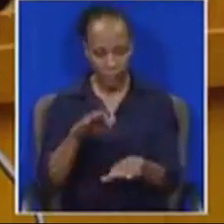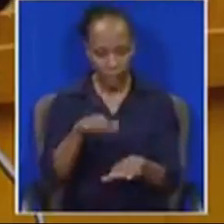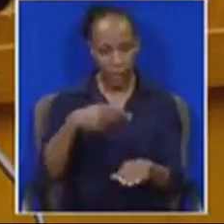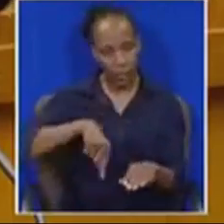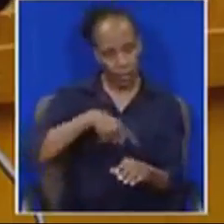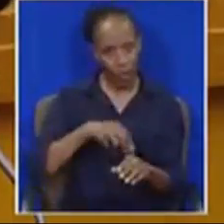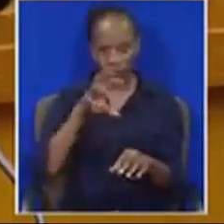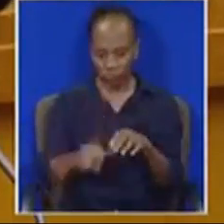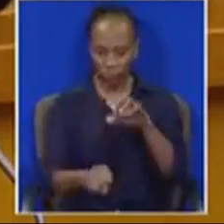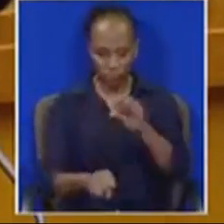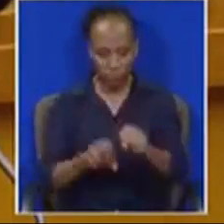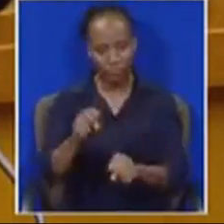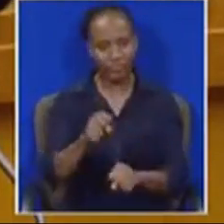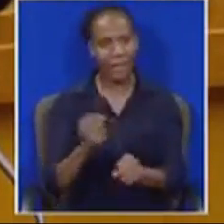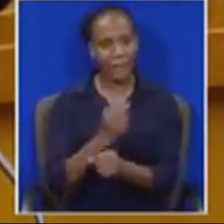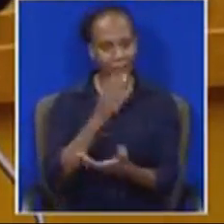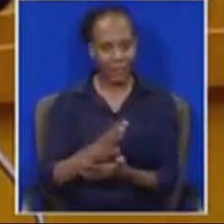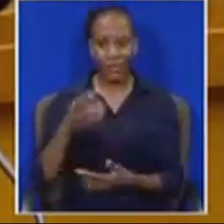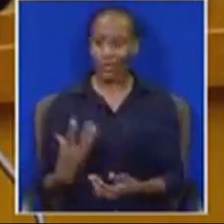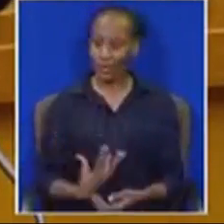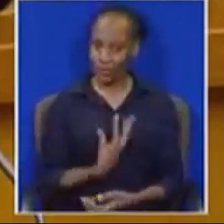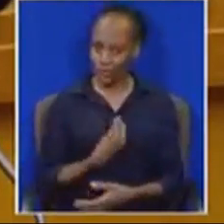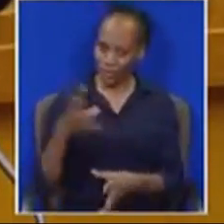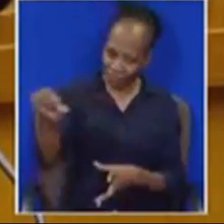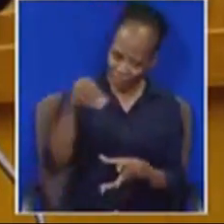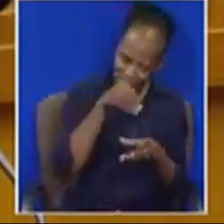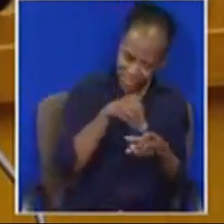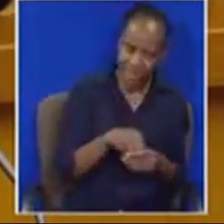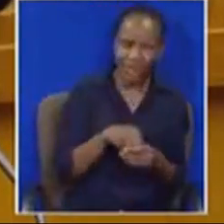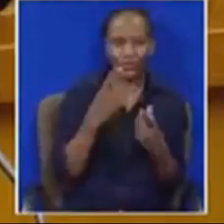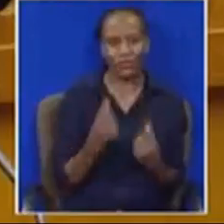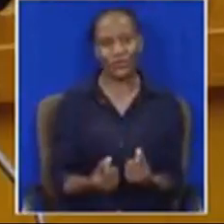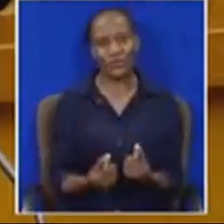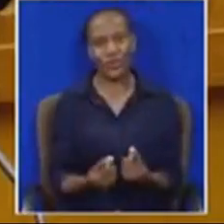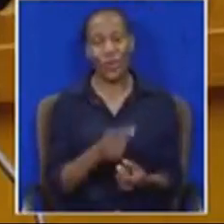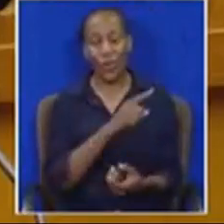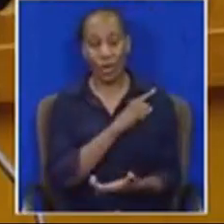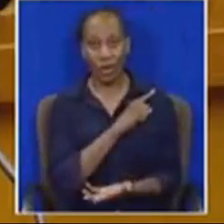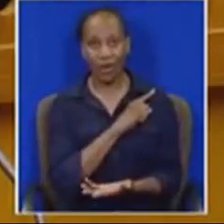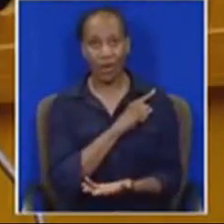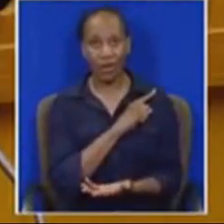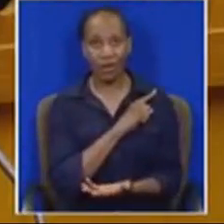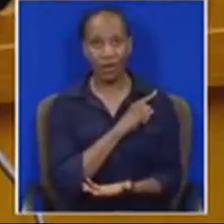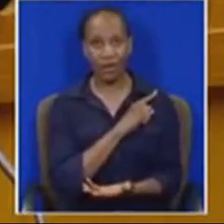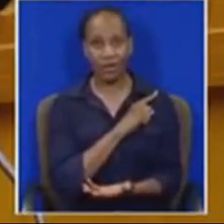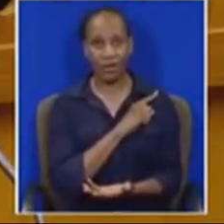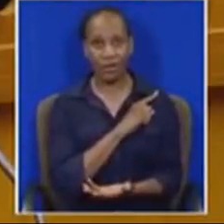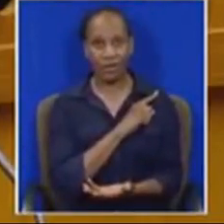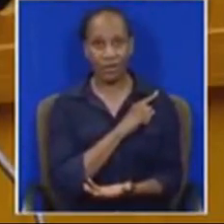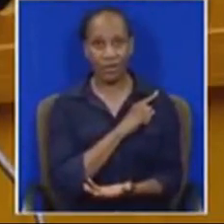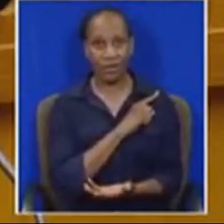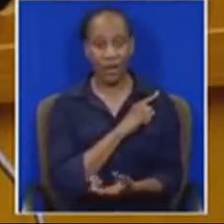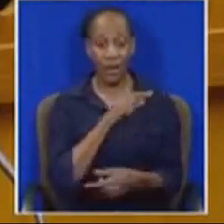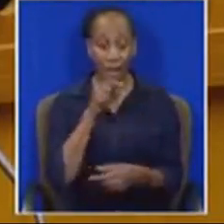to involve our young people in economic activity because it is there that we face a